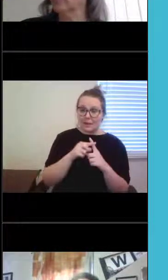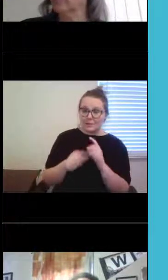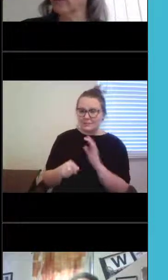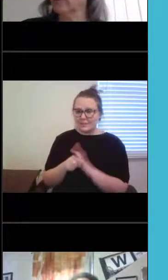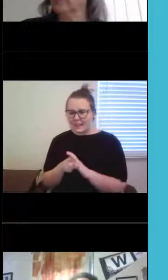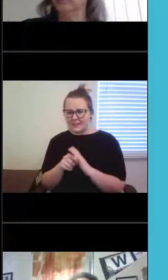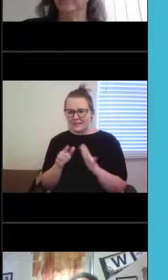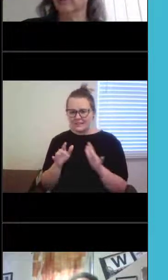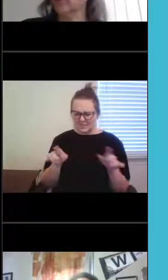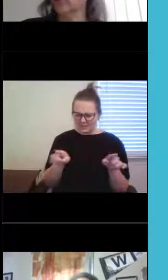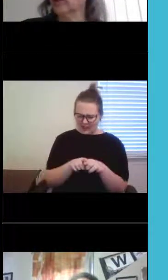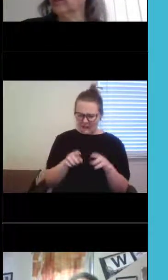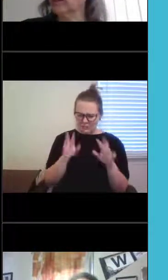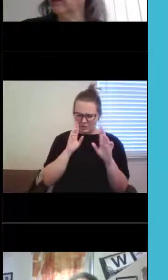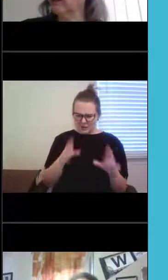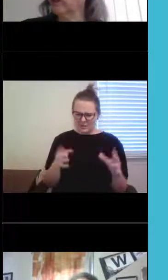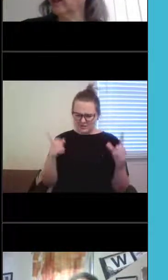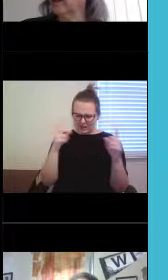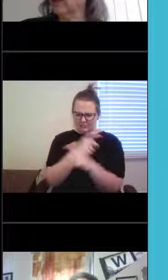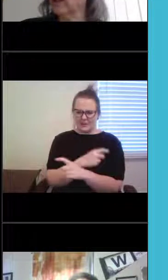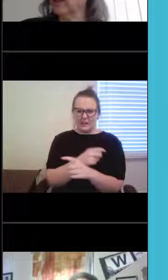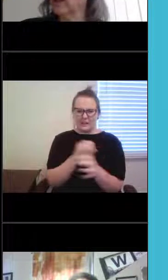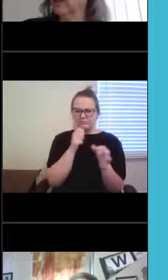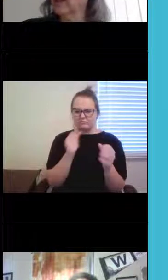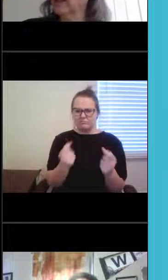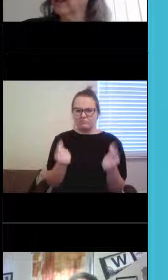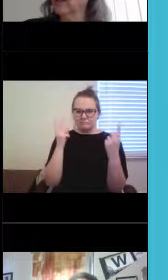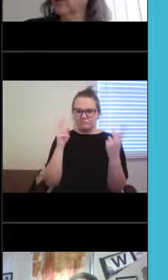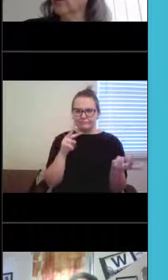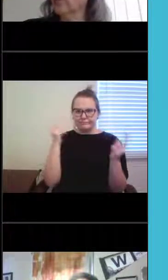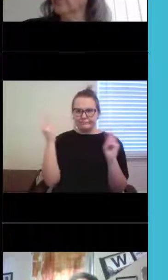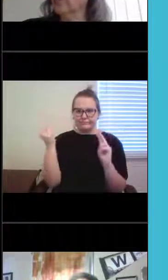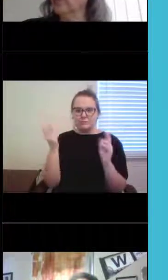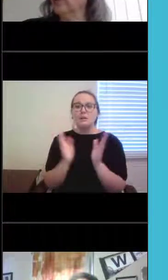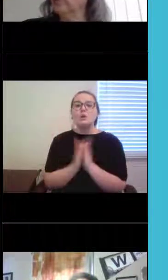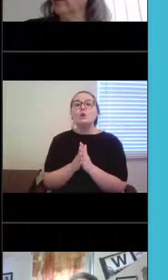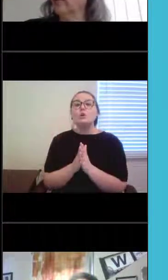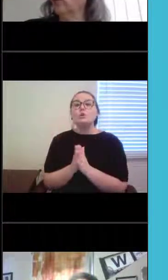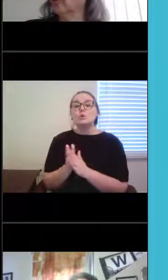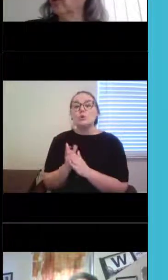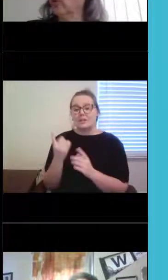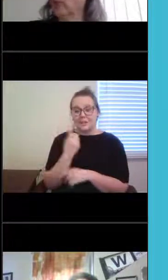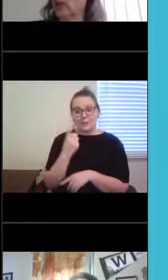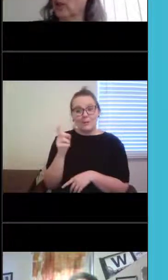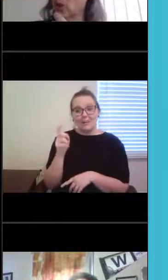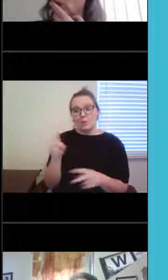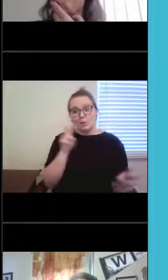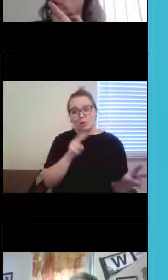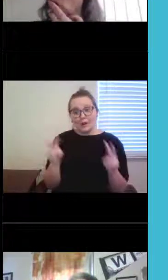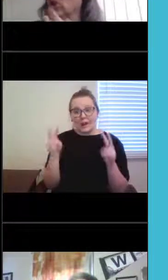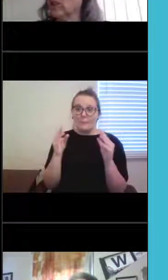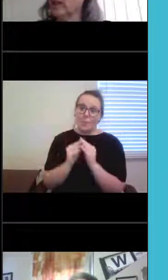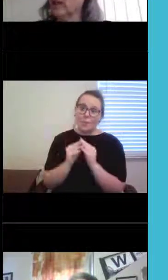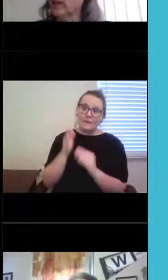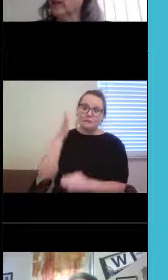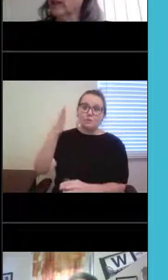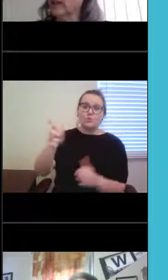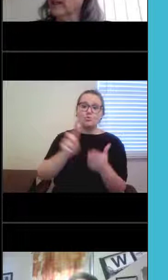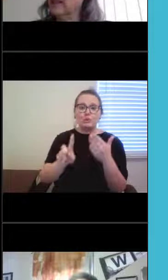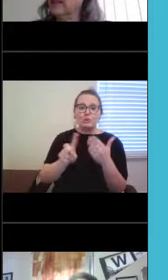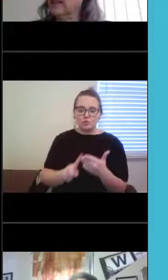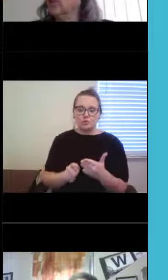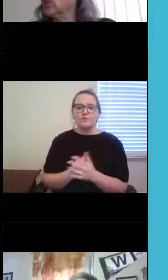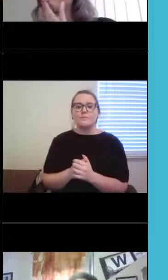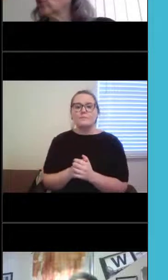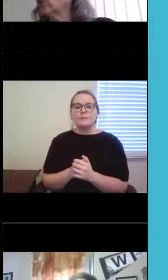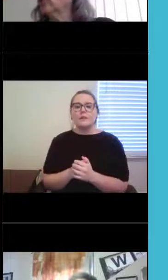in the same response. It's more complicated than what I've said here. And so this is something we need to look at more in future research, supporters said to us,